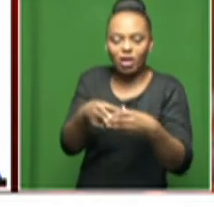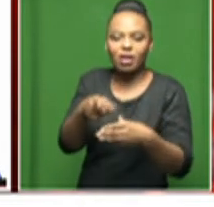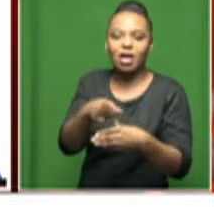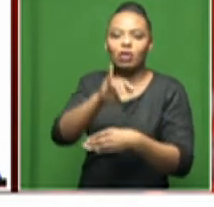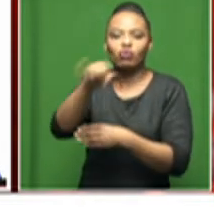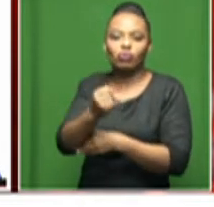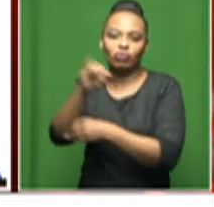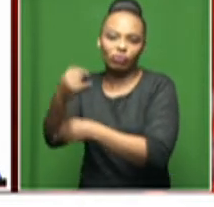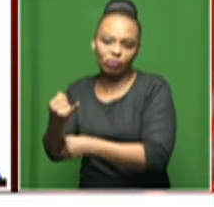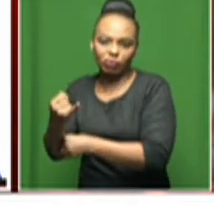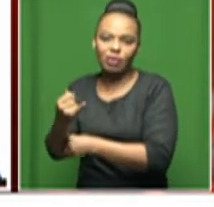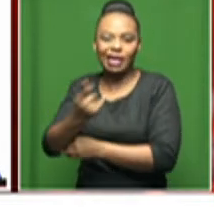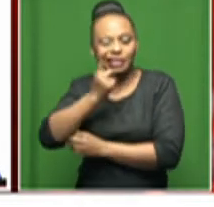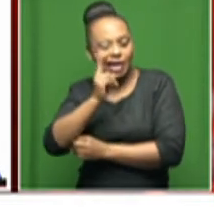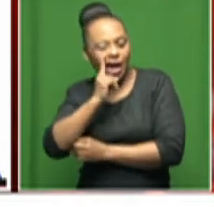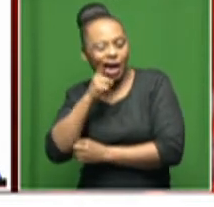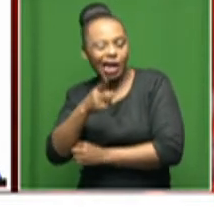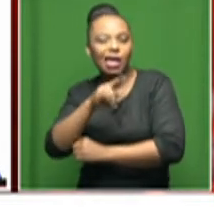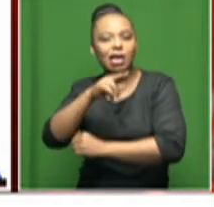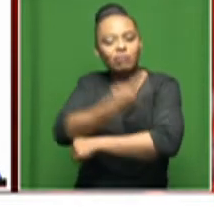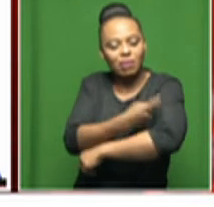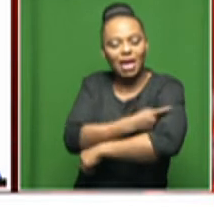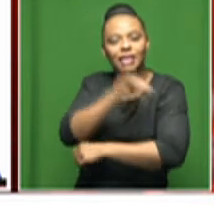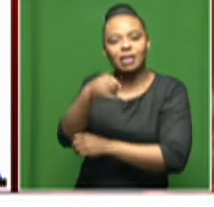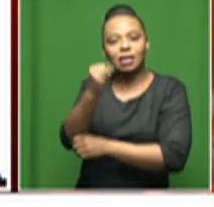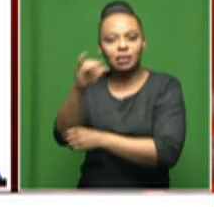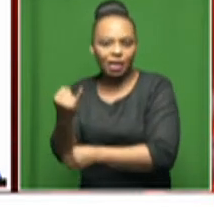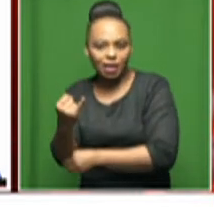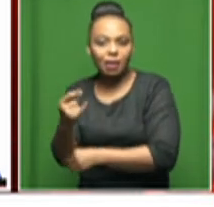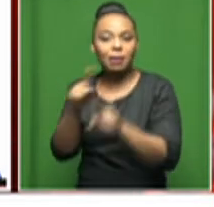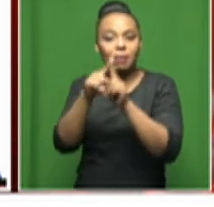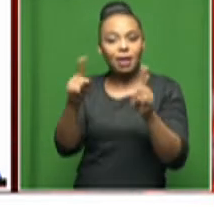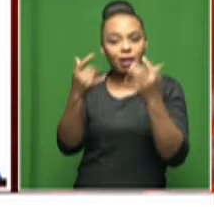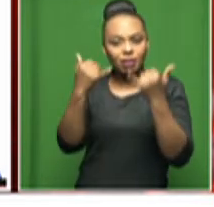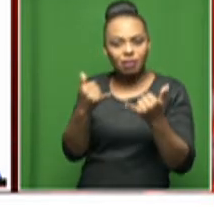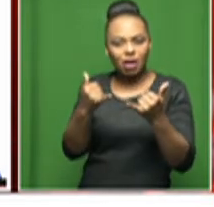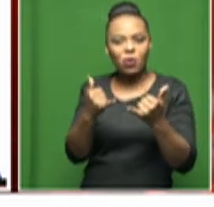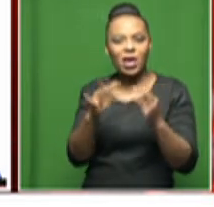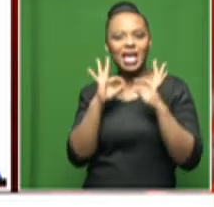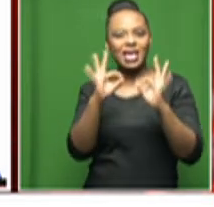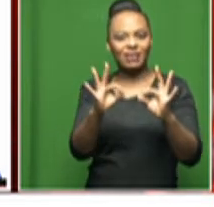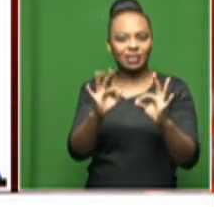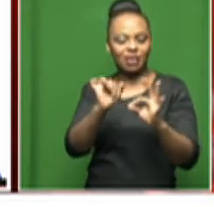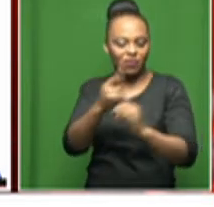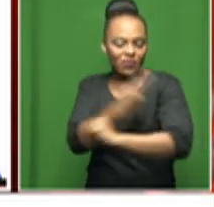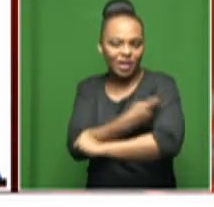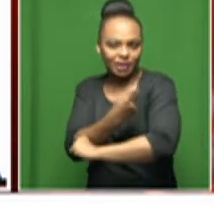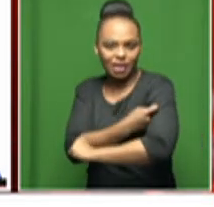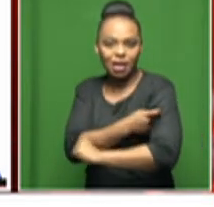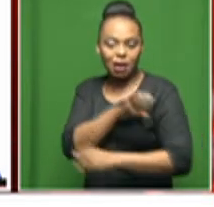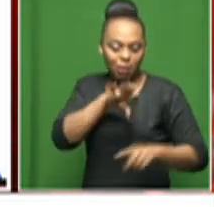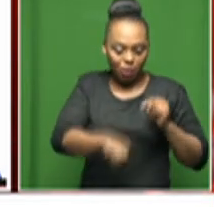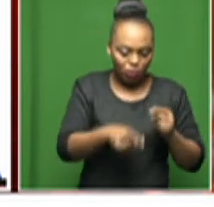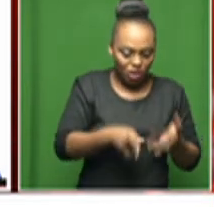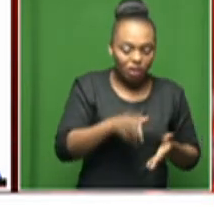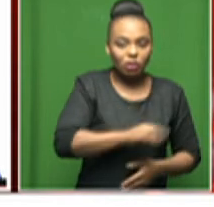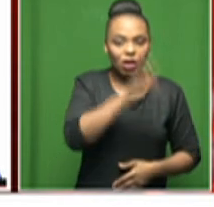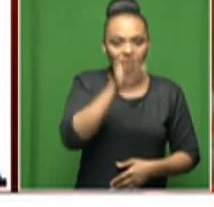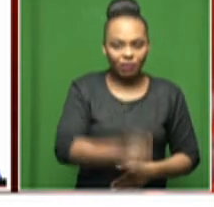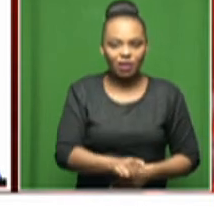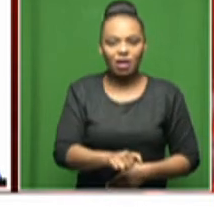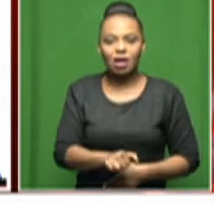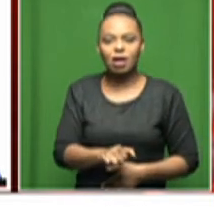in that particular trial, but specifically to the efficacy or the effectiveness of that vaccine that was observed in South Africa, what